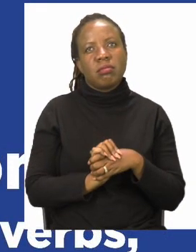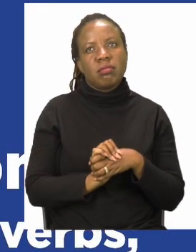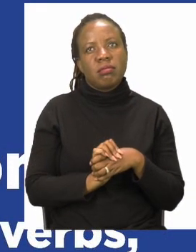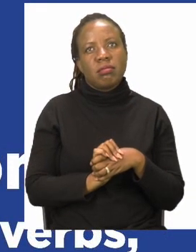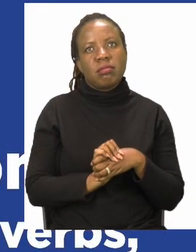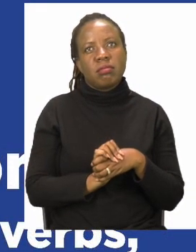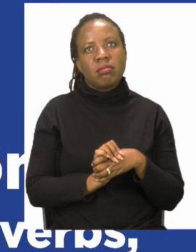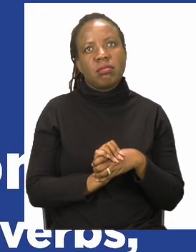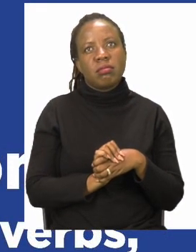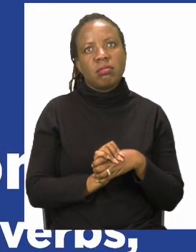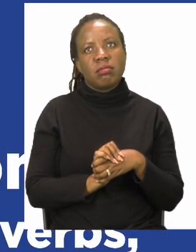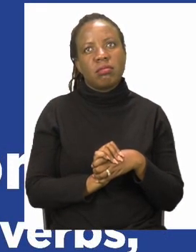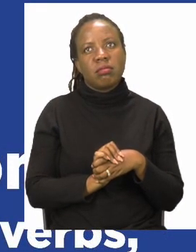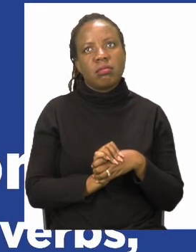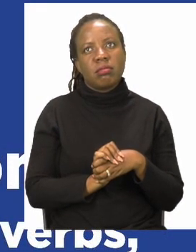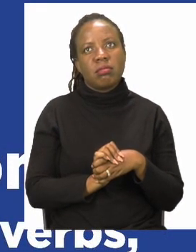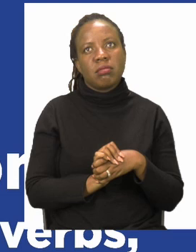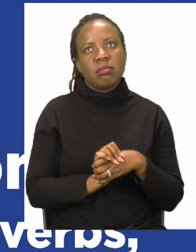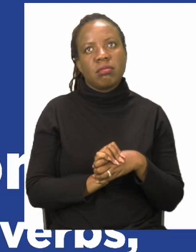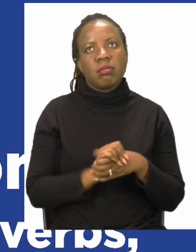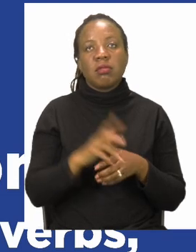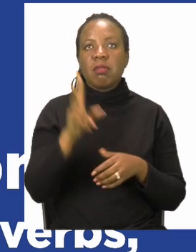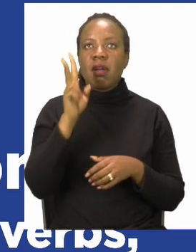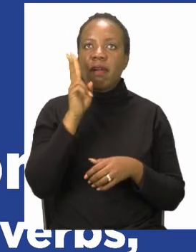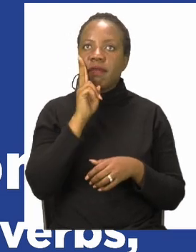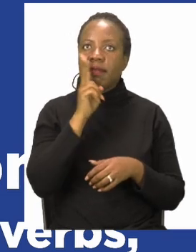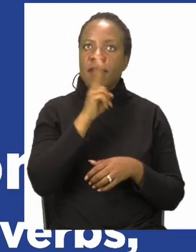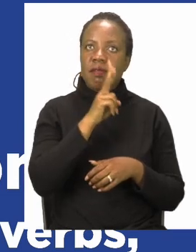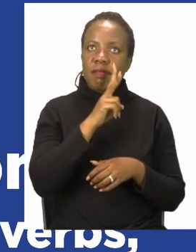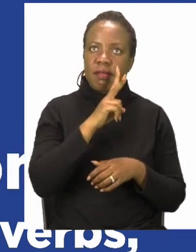We will do some irregular verbs,